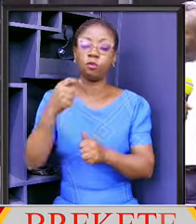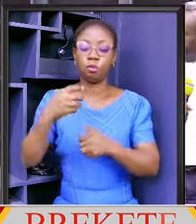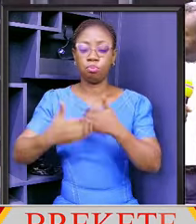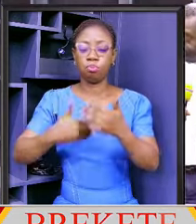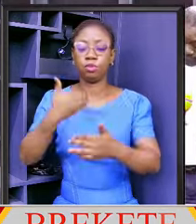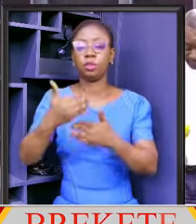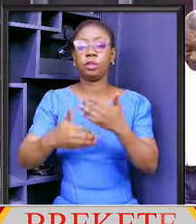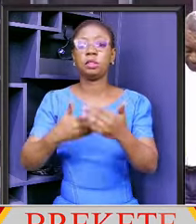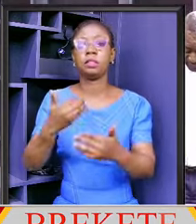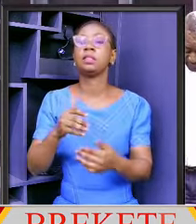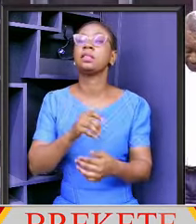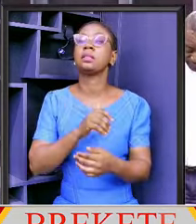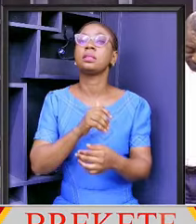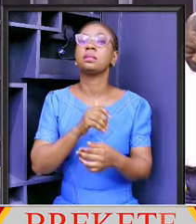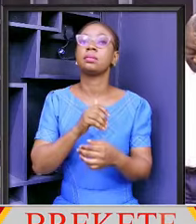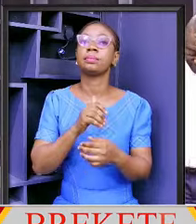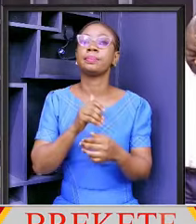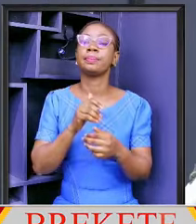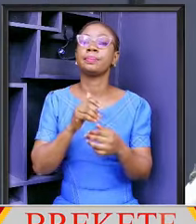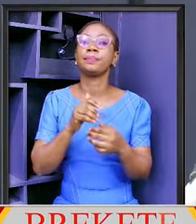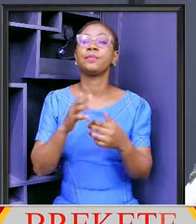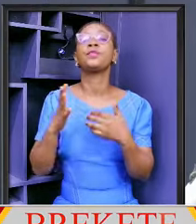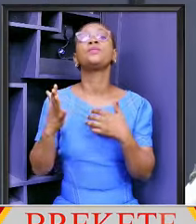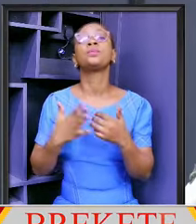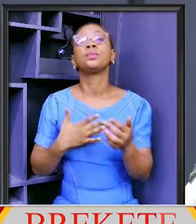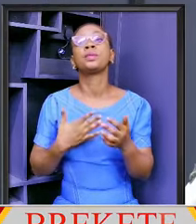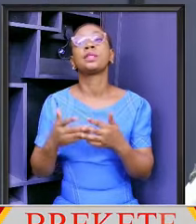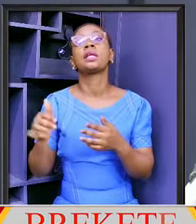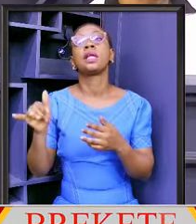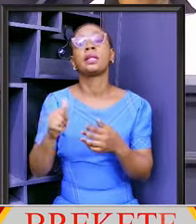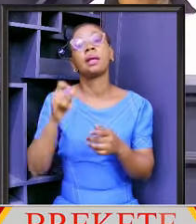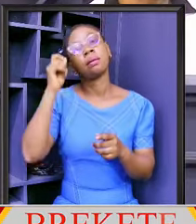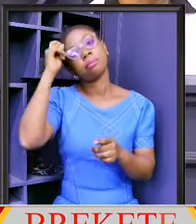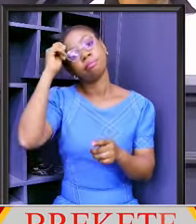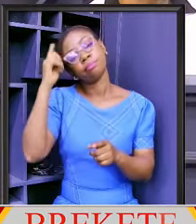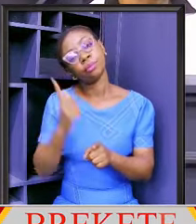are. Their brother day for studio,